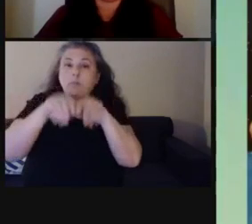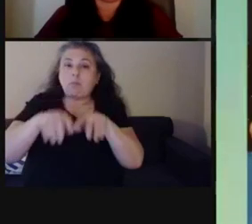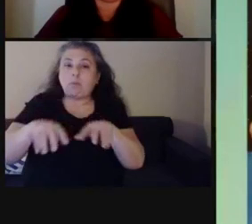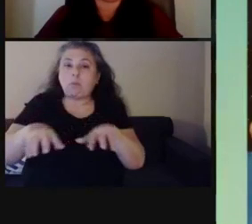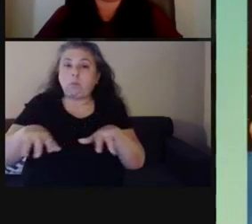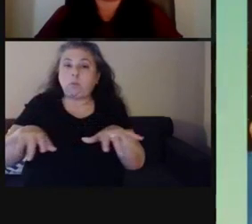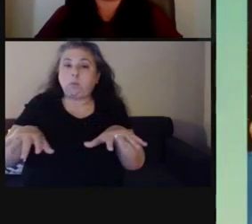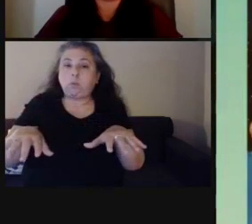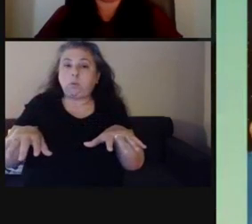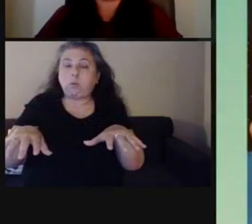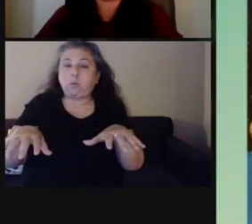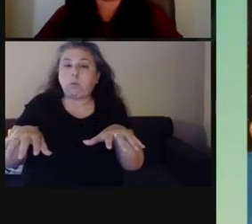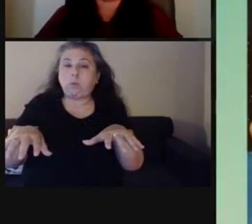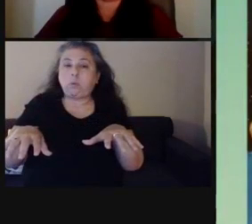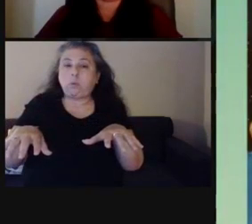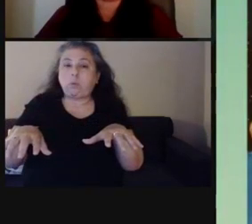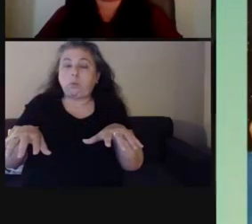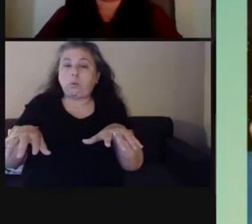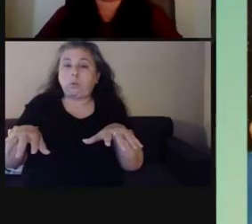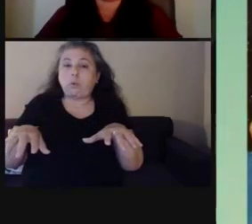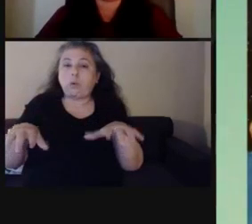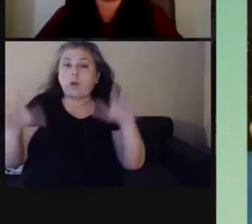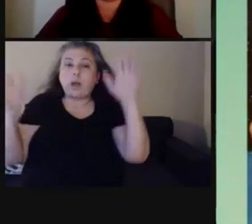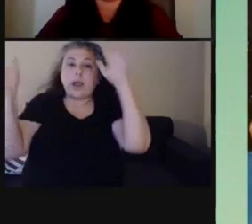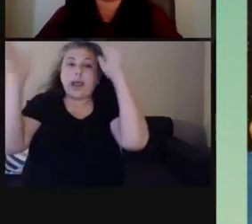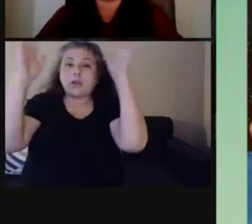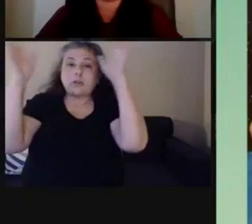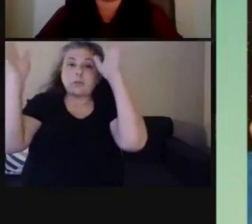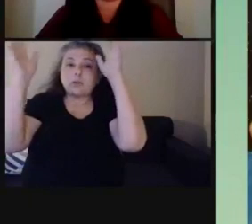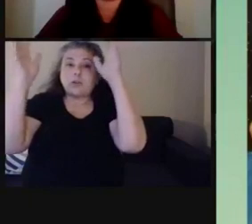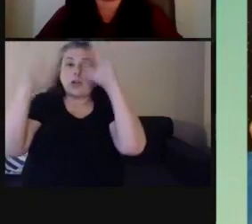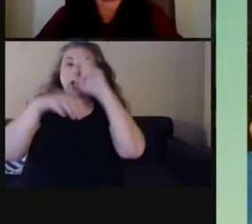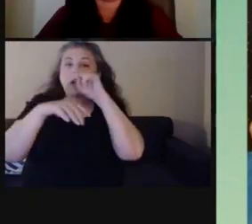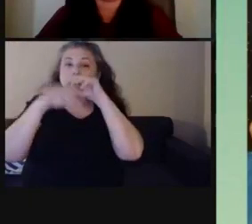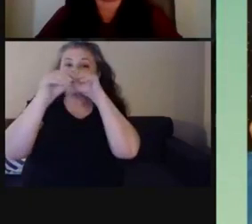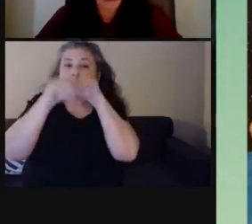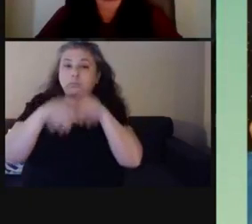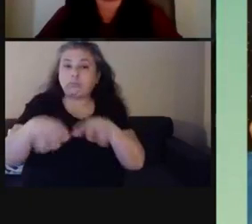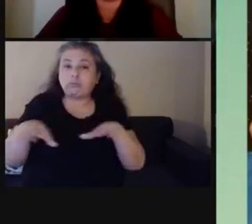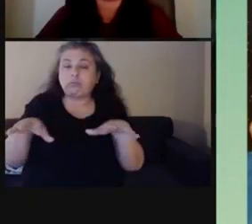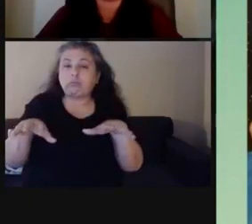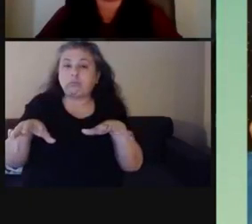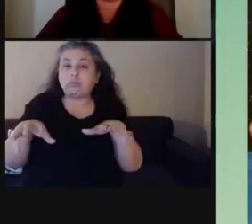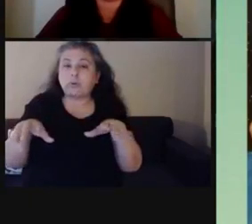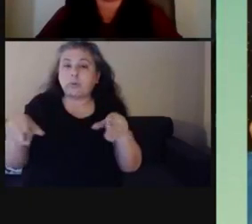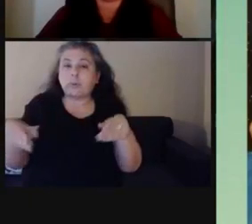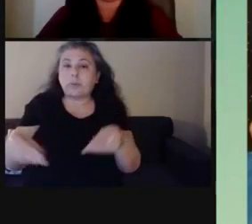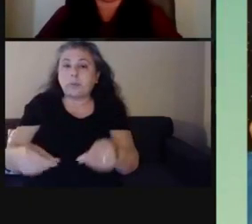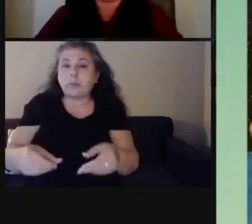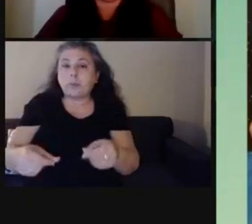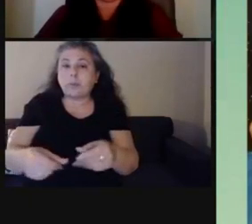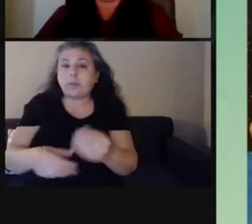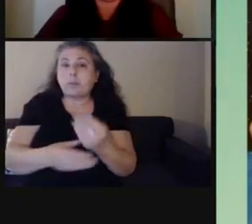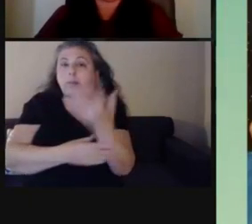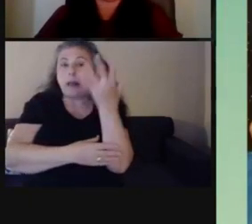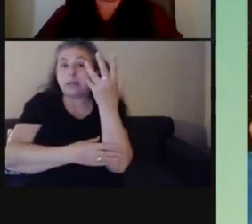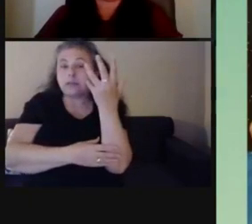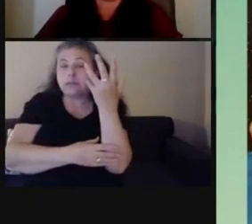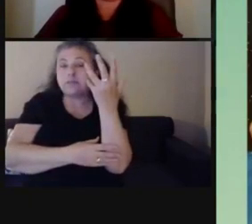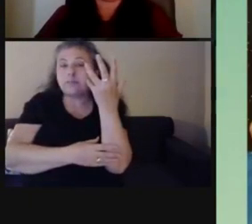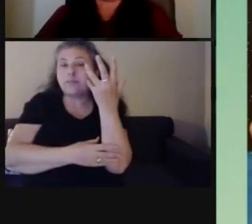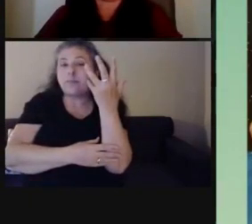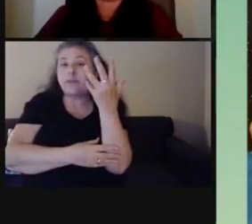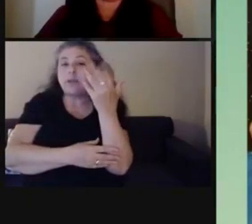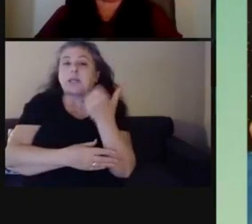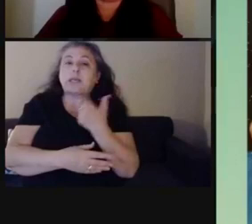take atmospheric nitrogen and convert it into nitrogen that plants can use for food. And then you have the